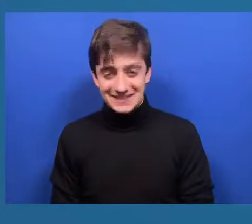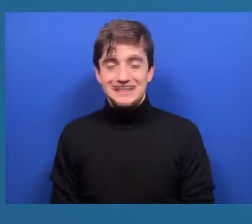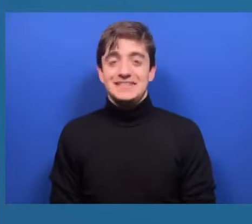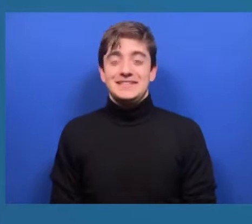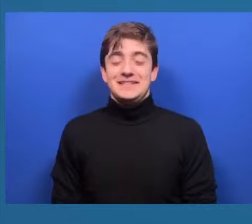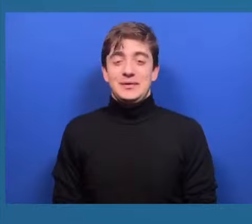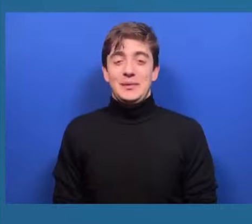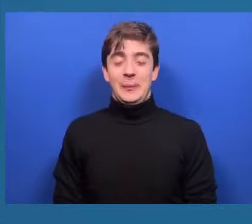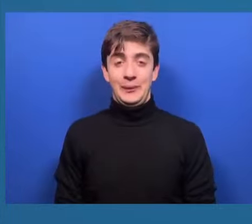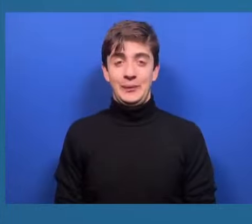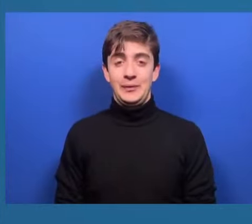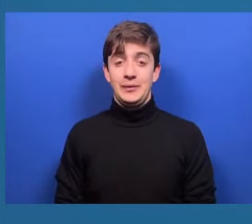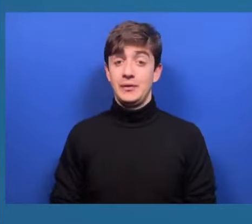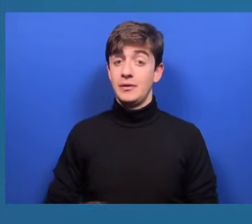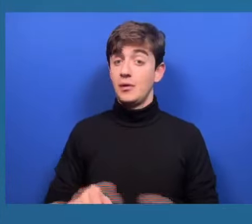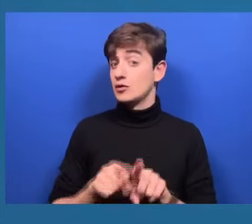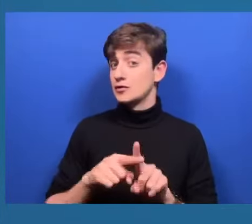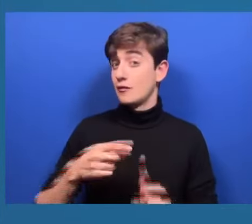from Harlem,